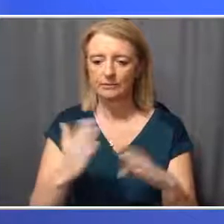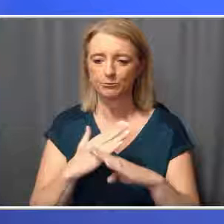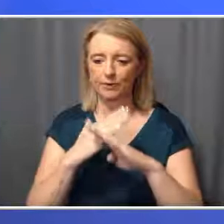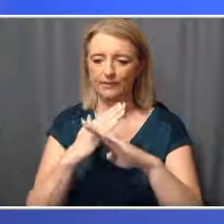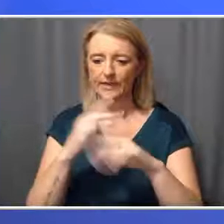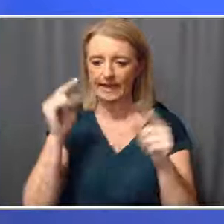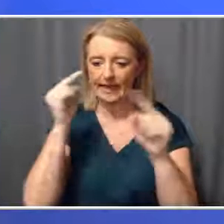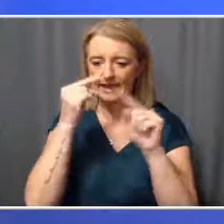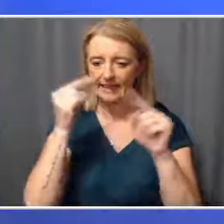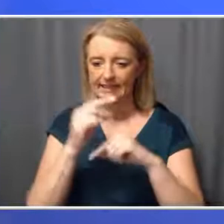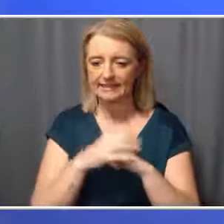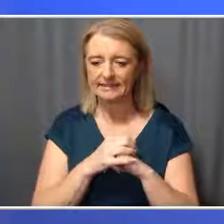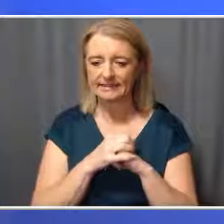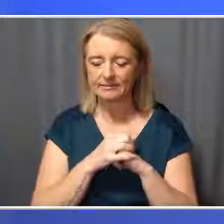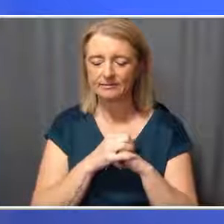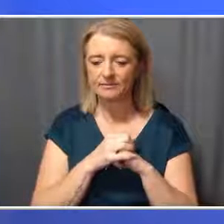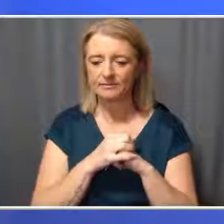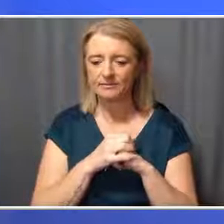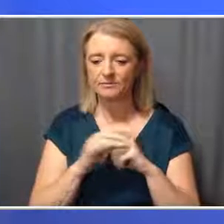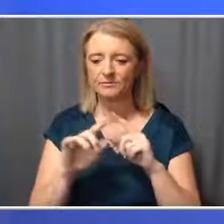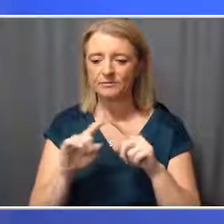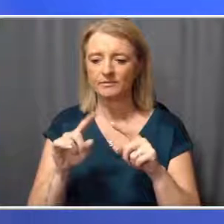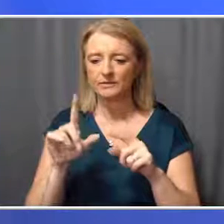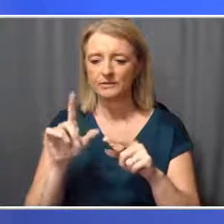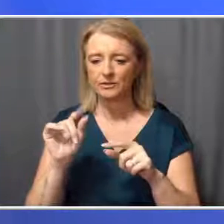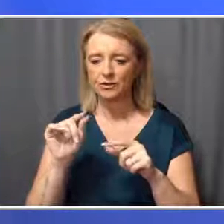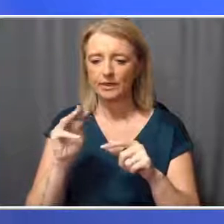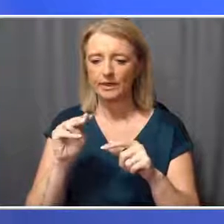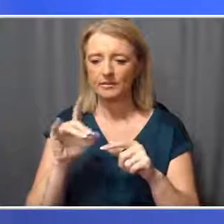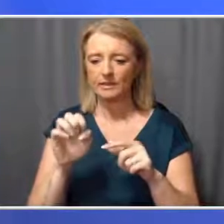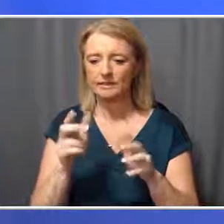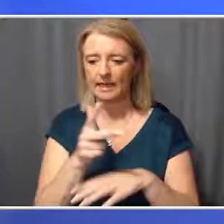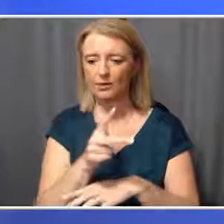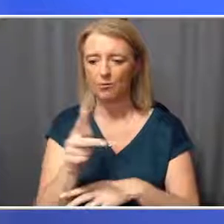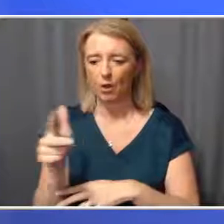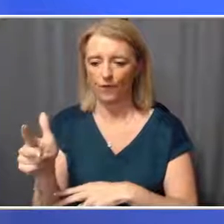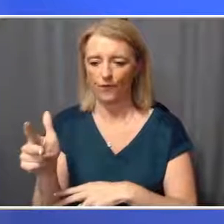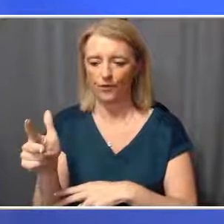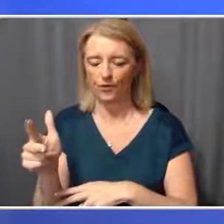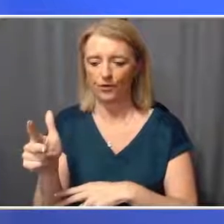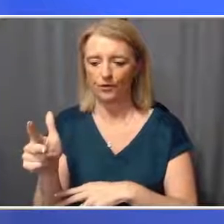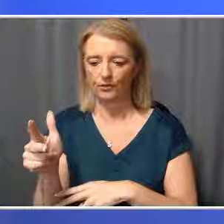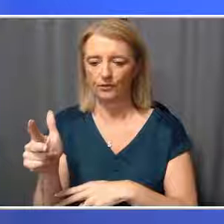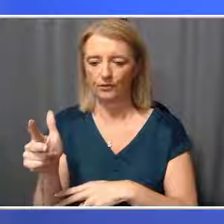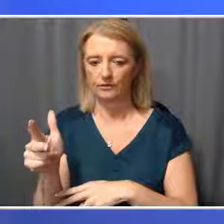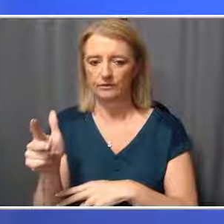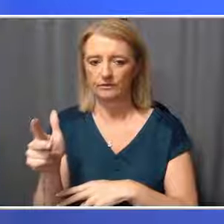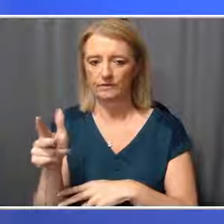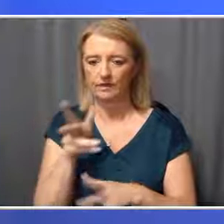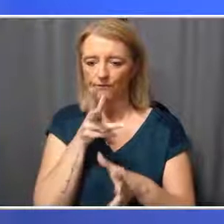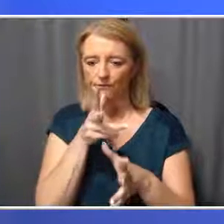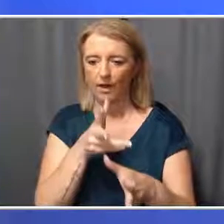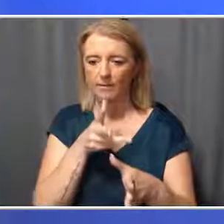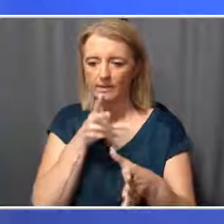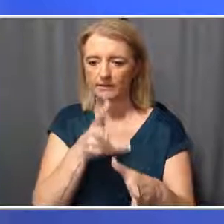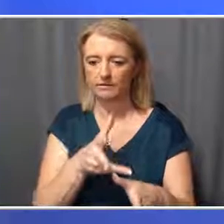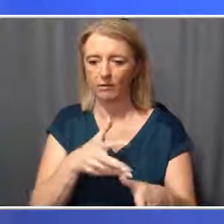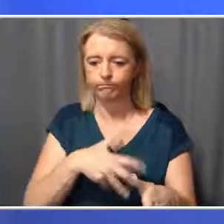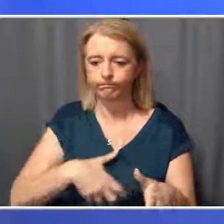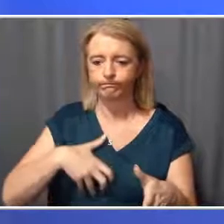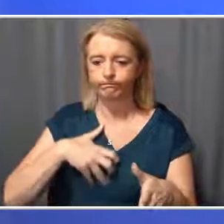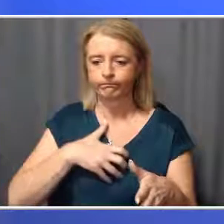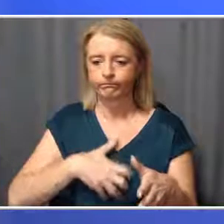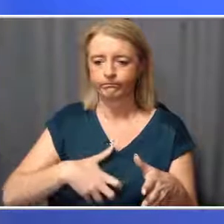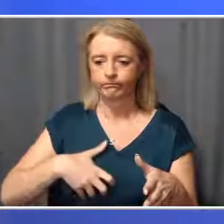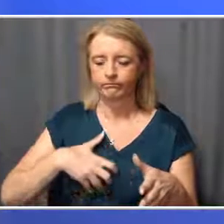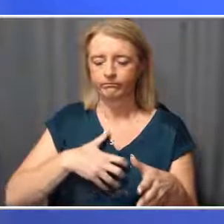I couldn't keep my medicine down. It's also really tricky to take something that is an anti-nausea while you're operating a heavy machinery,